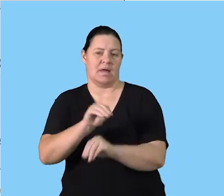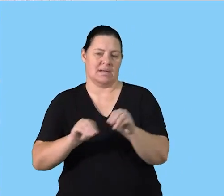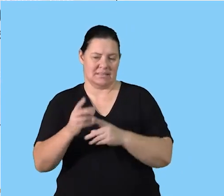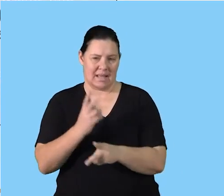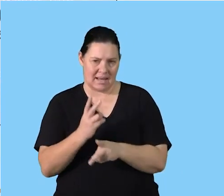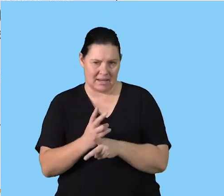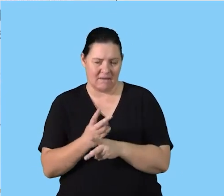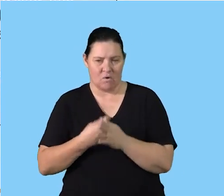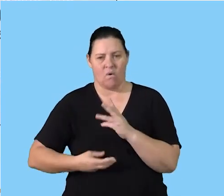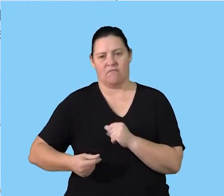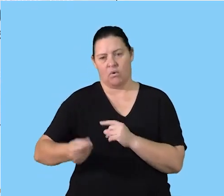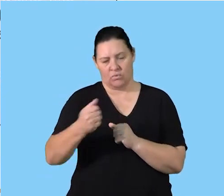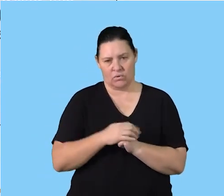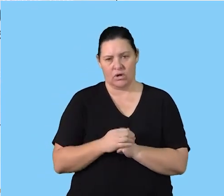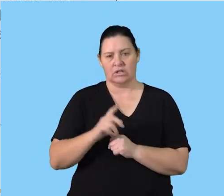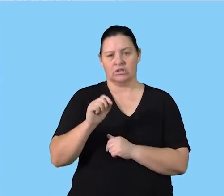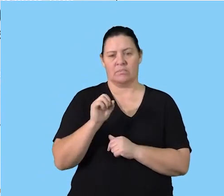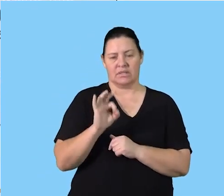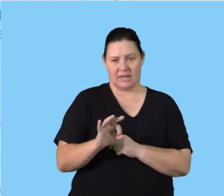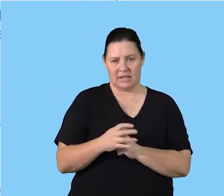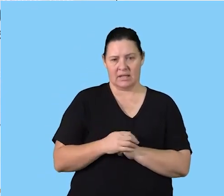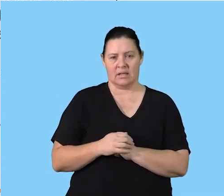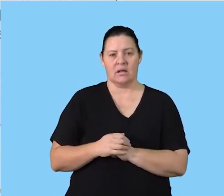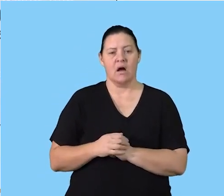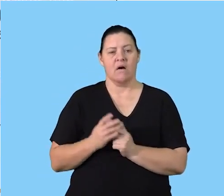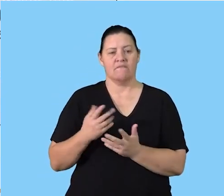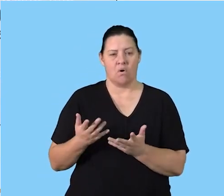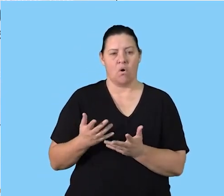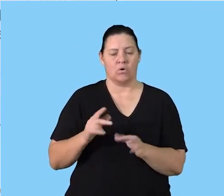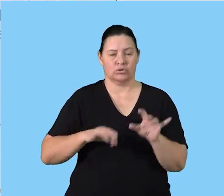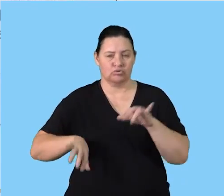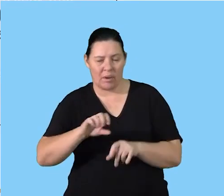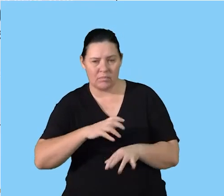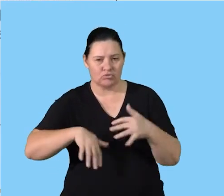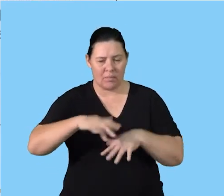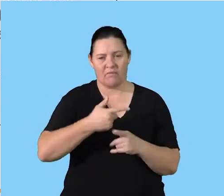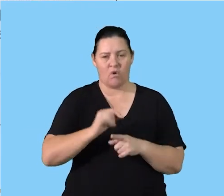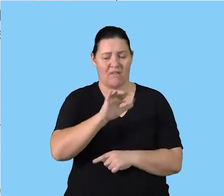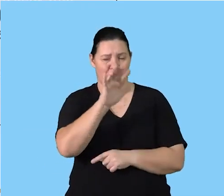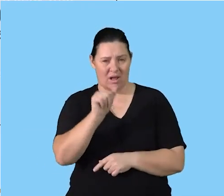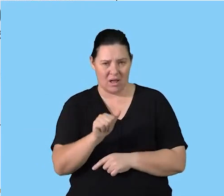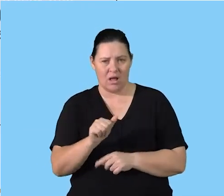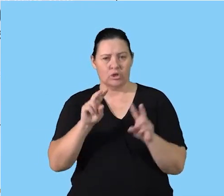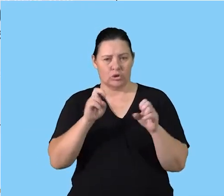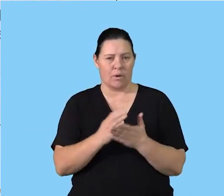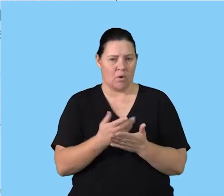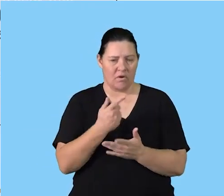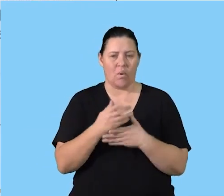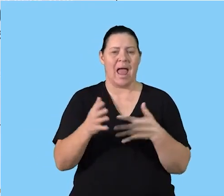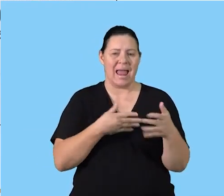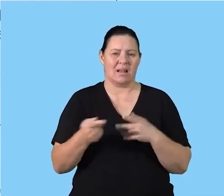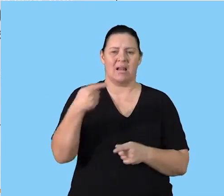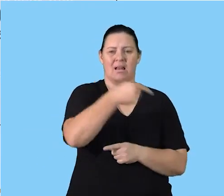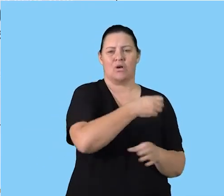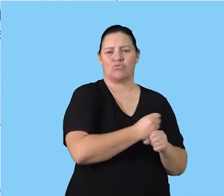for content flow. In term 3, under Scramble for Africa, the content has been removed. The topic was dealt with in grade